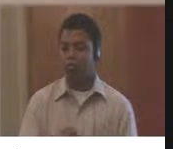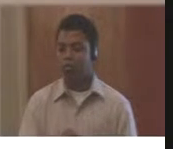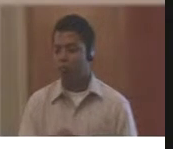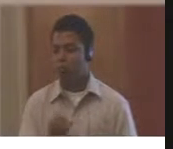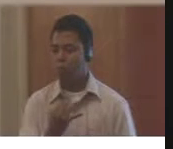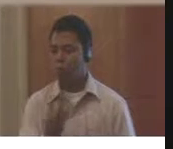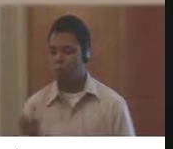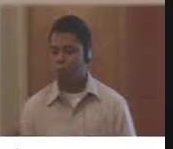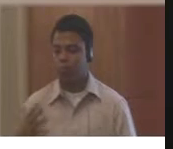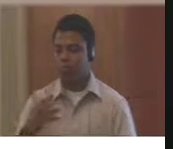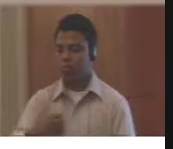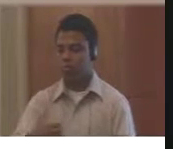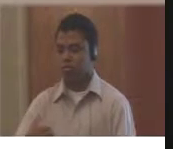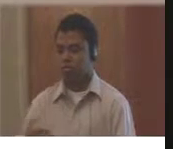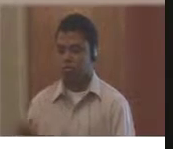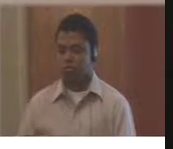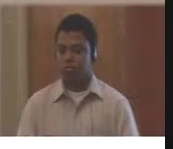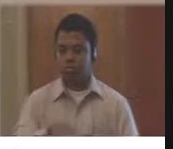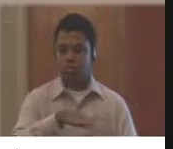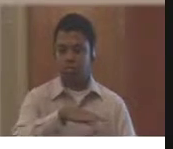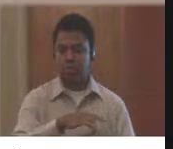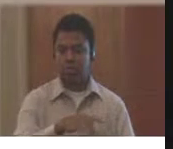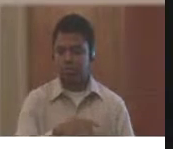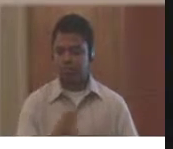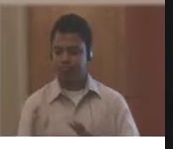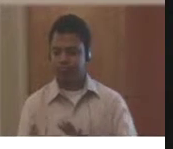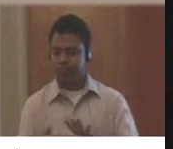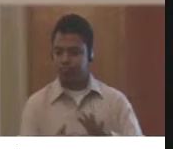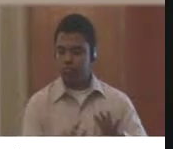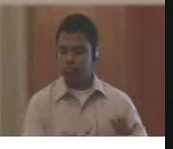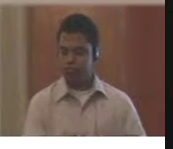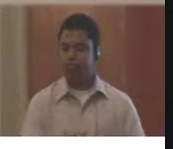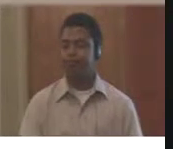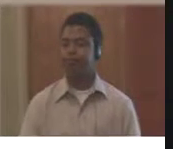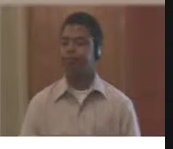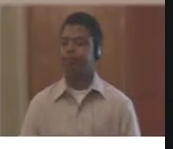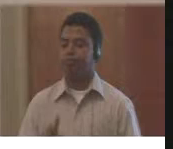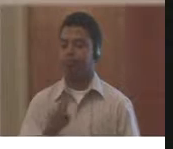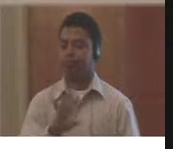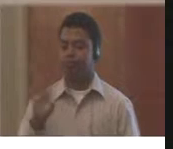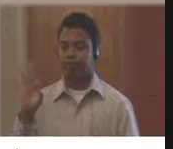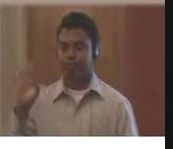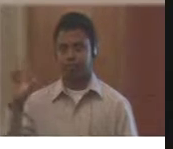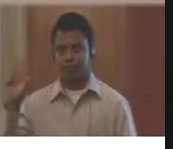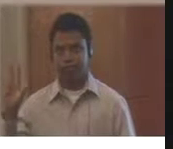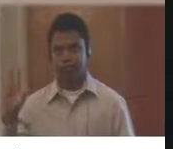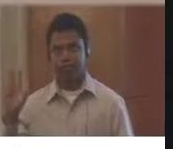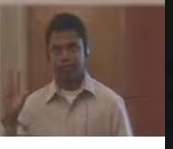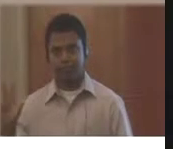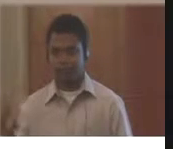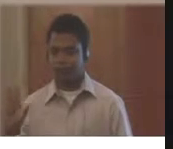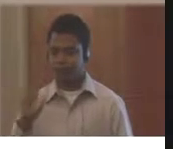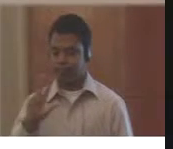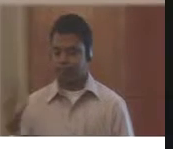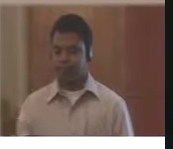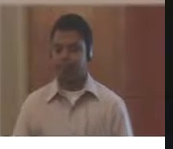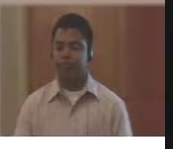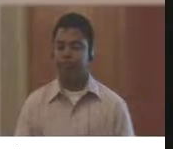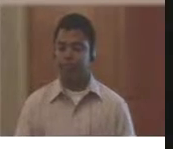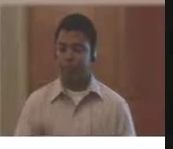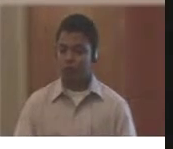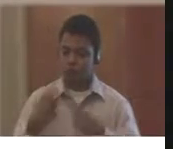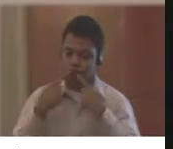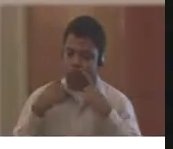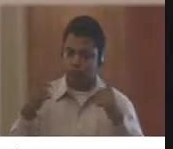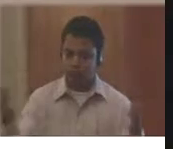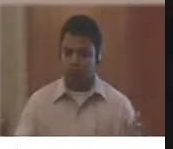of reconstructing risk and generating new risks. 33. Promote the responsible